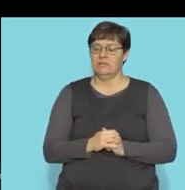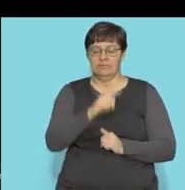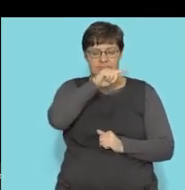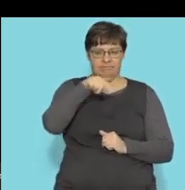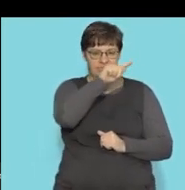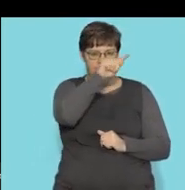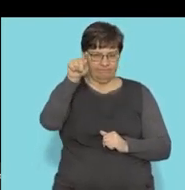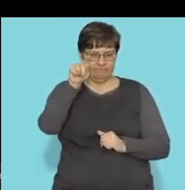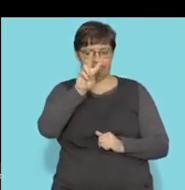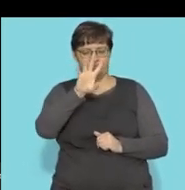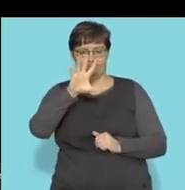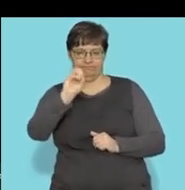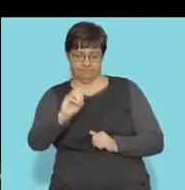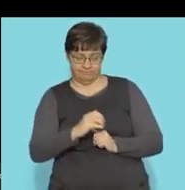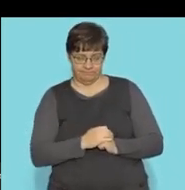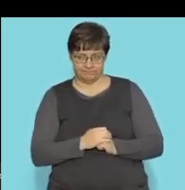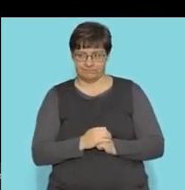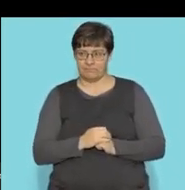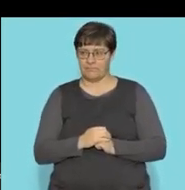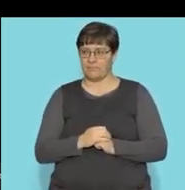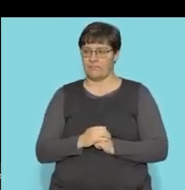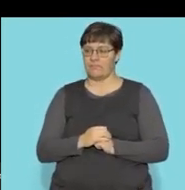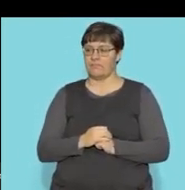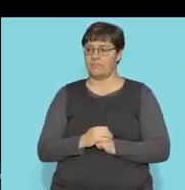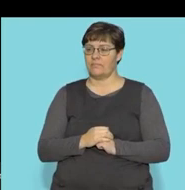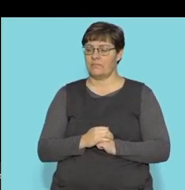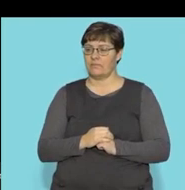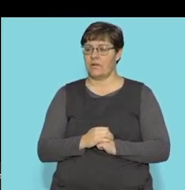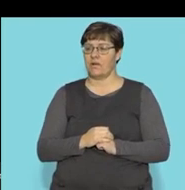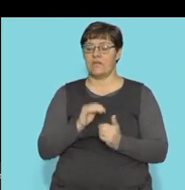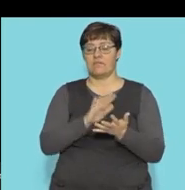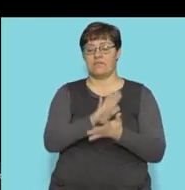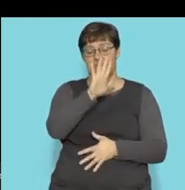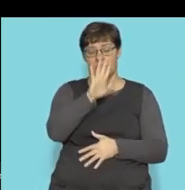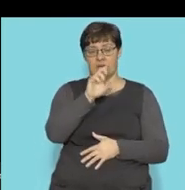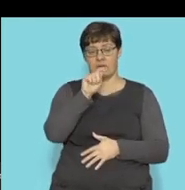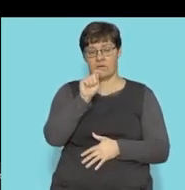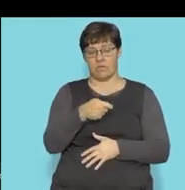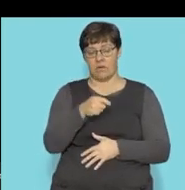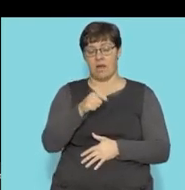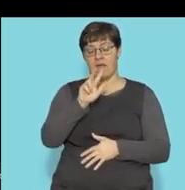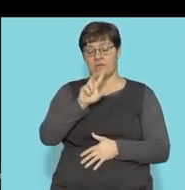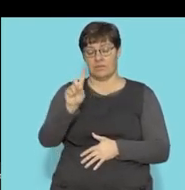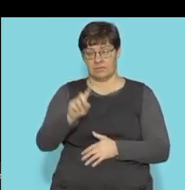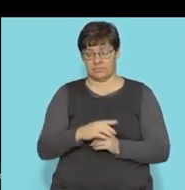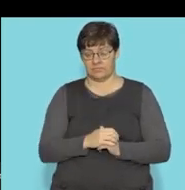So we're going to take the square root of 250, which gives me an answer